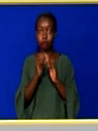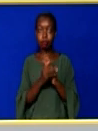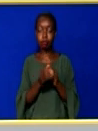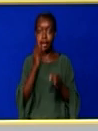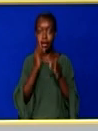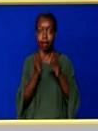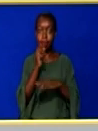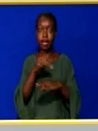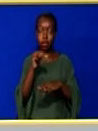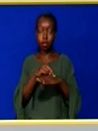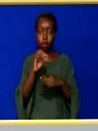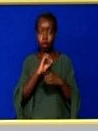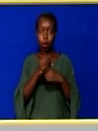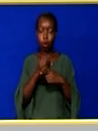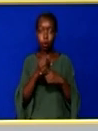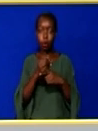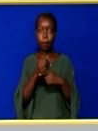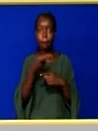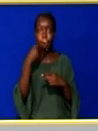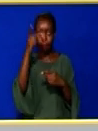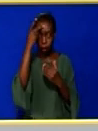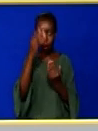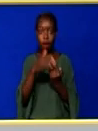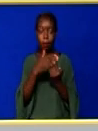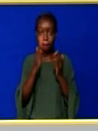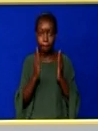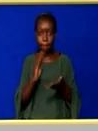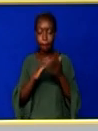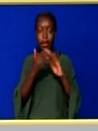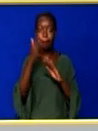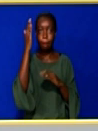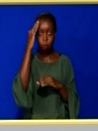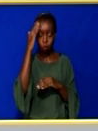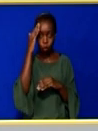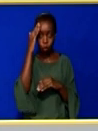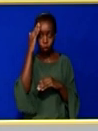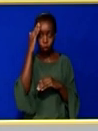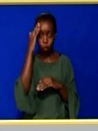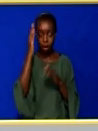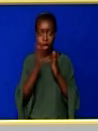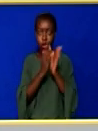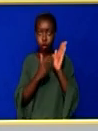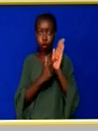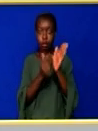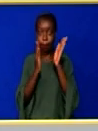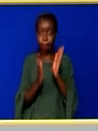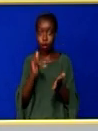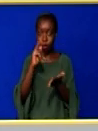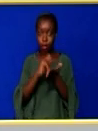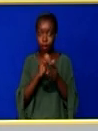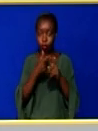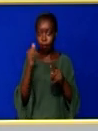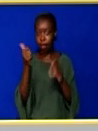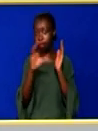nationality stroke parentage of a person became known and reveals that that person belongs to another